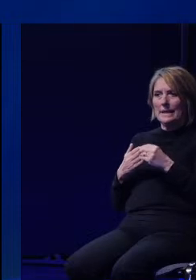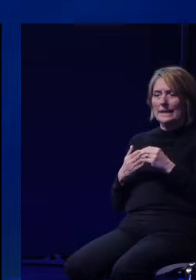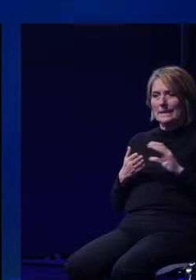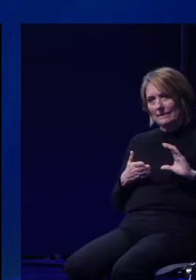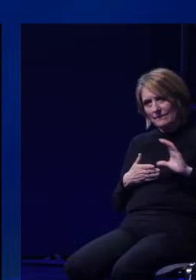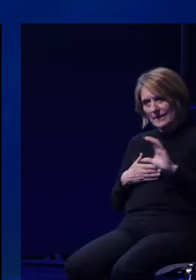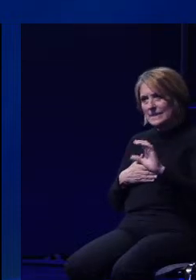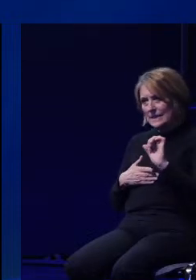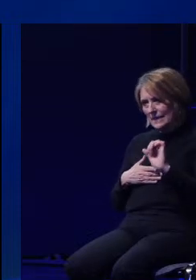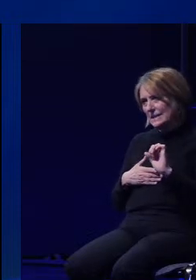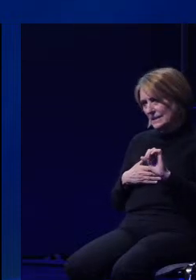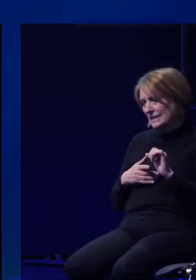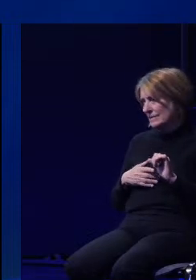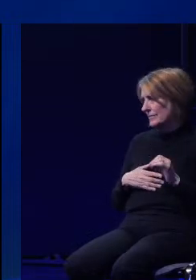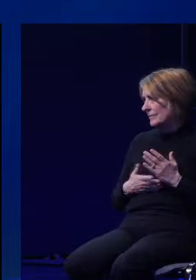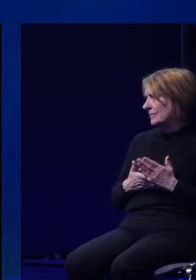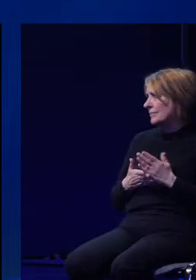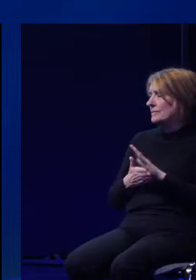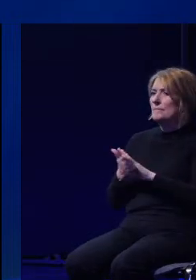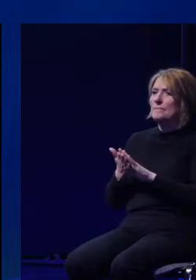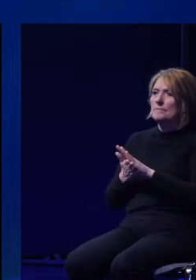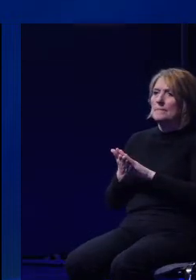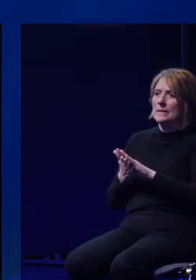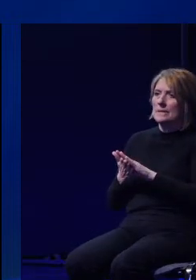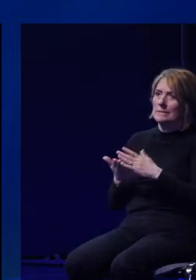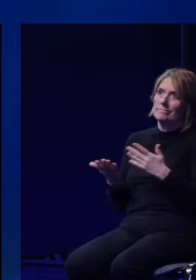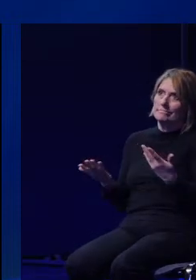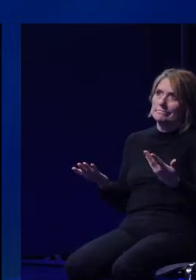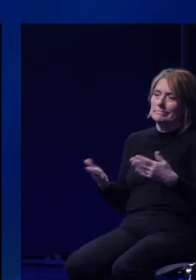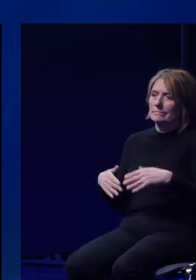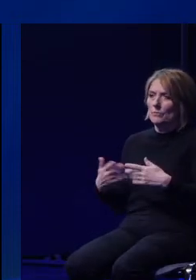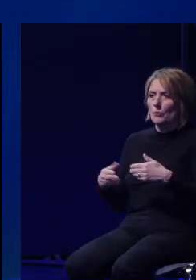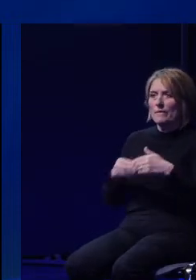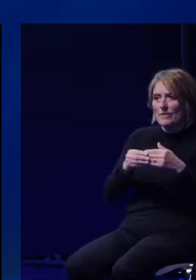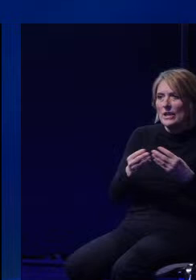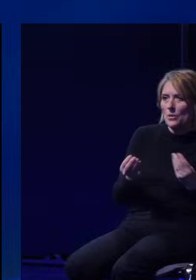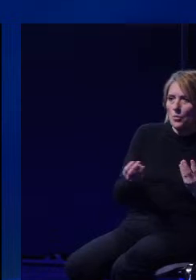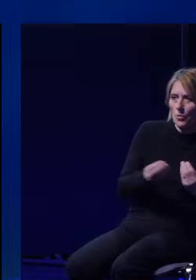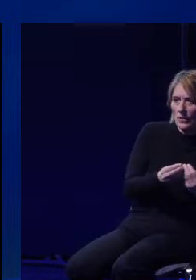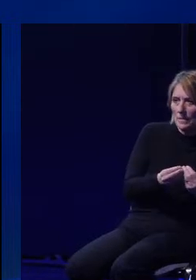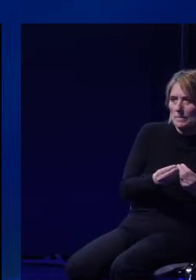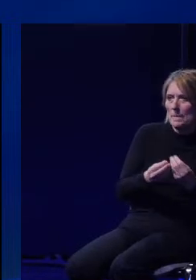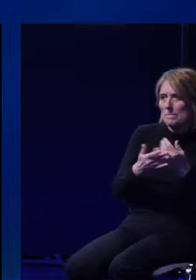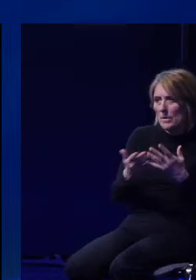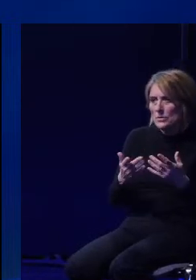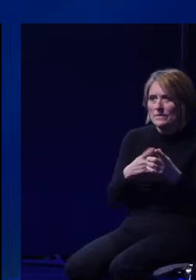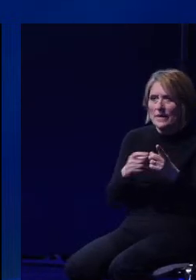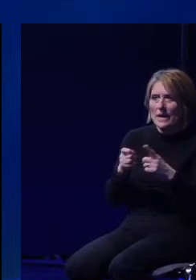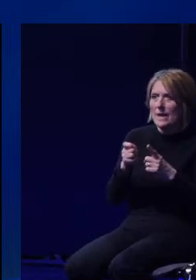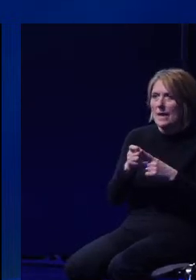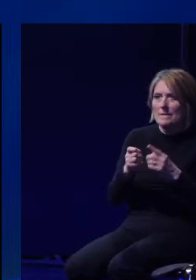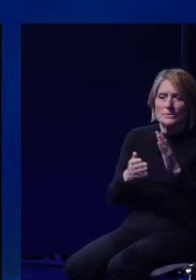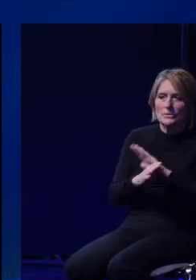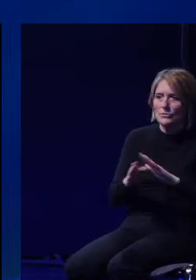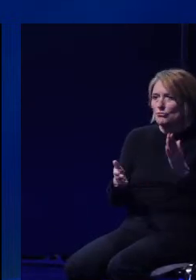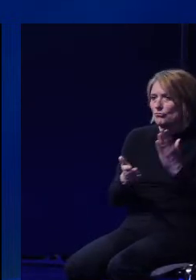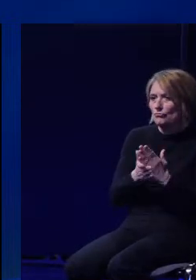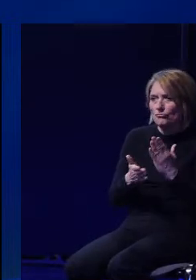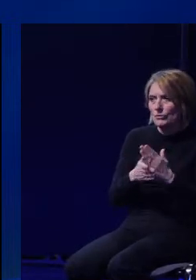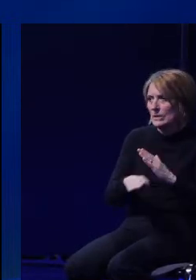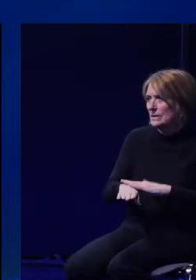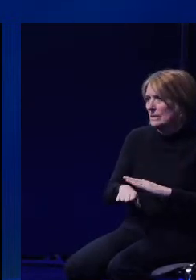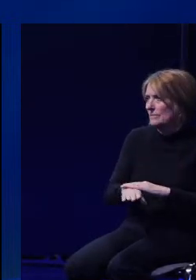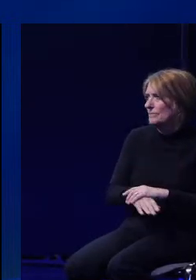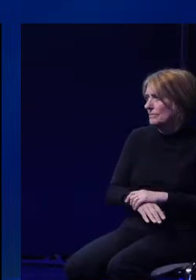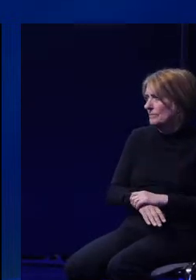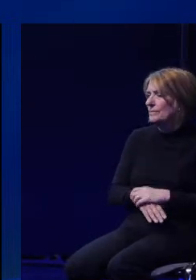Autodesk. And that means, of course, we're very friendly with them. But most of their applications are not real-time applications. Our focus